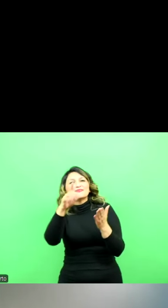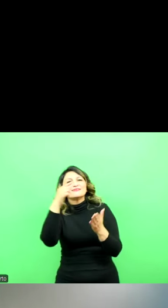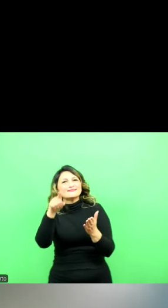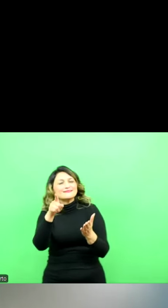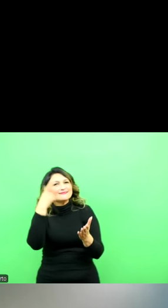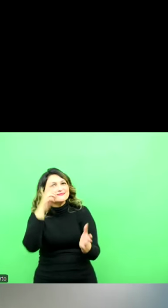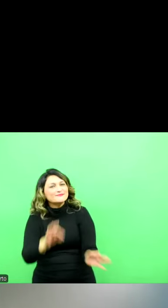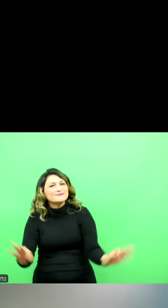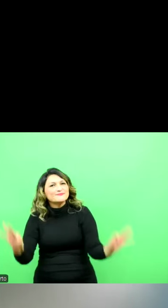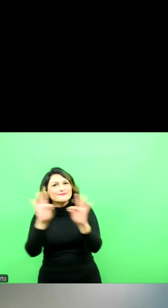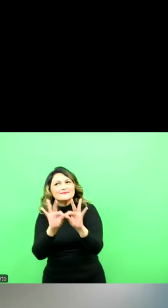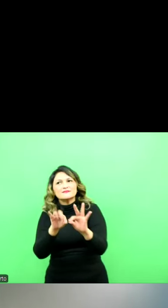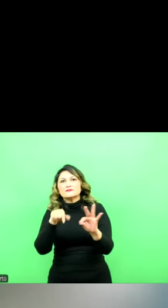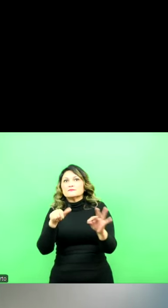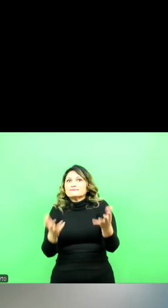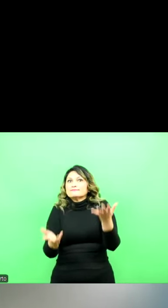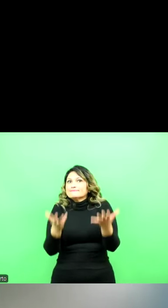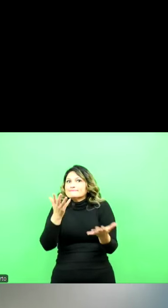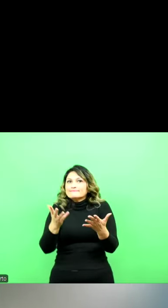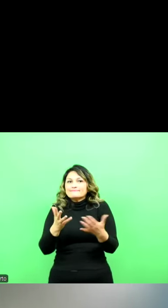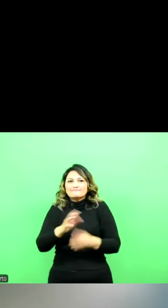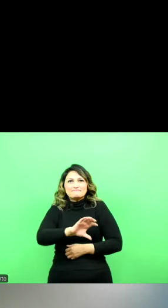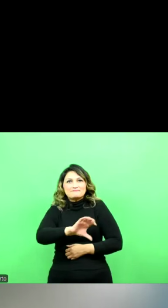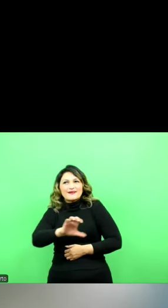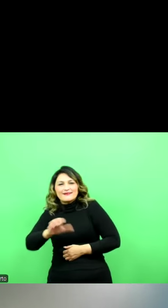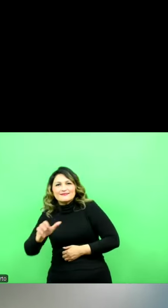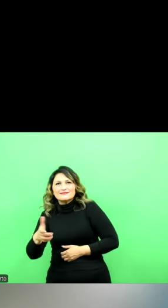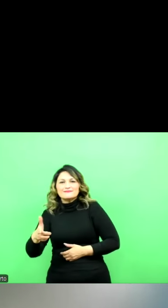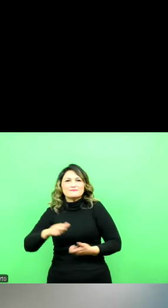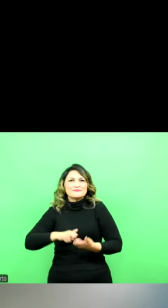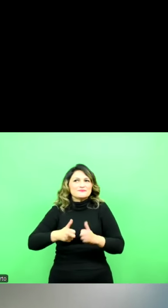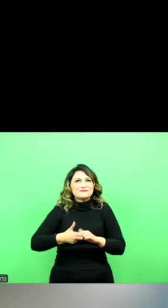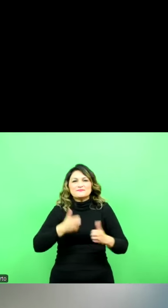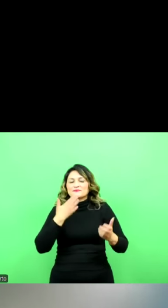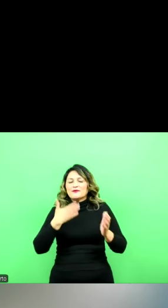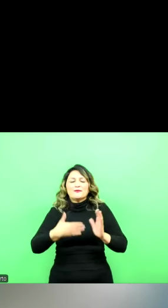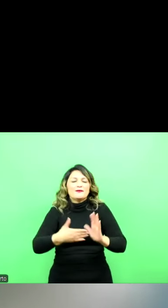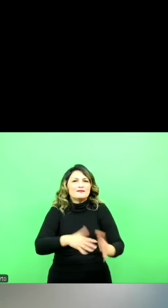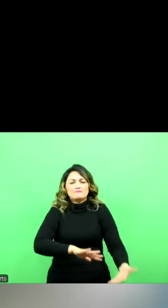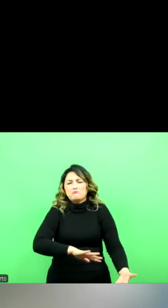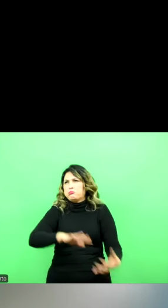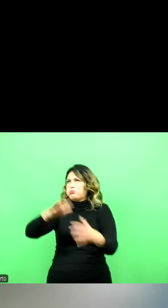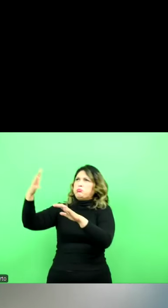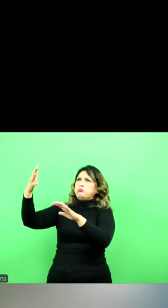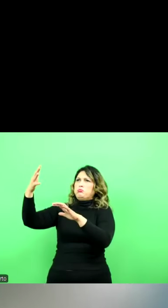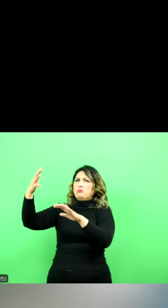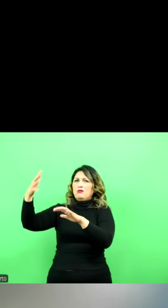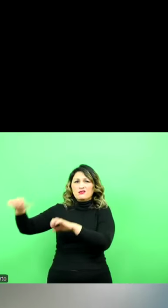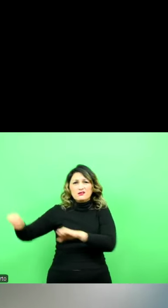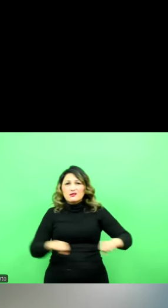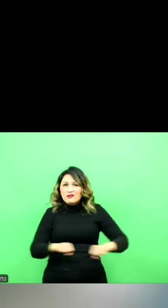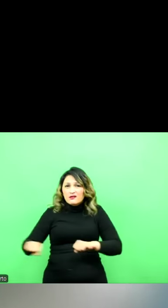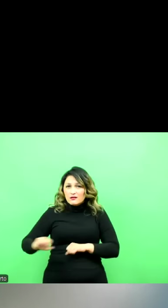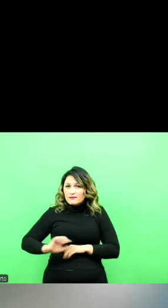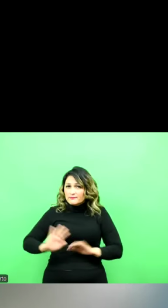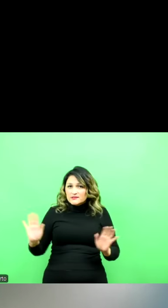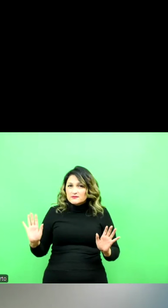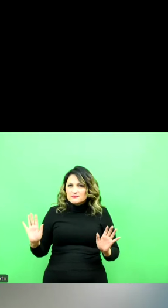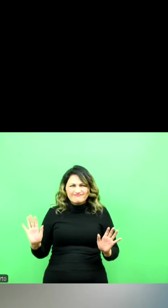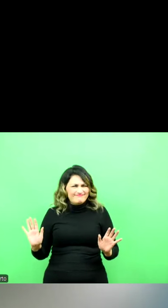approach. Because it's not that all hurricanes or all seismic activity are